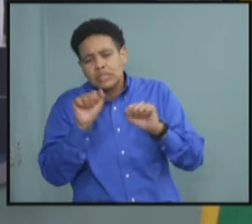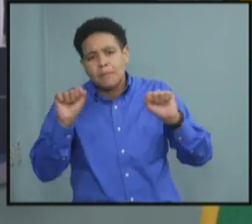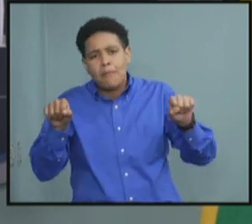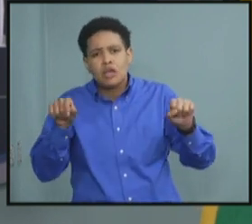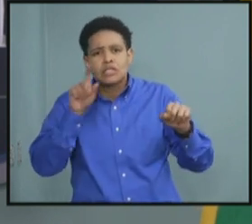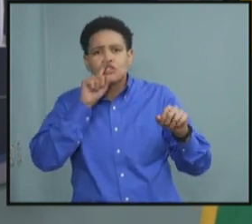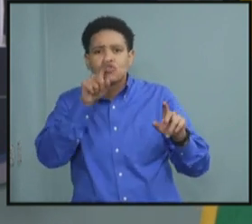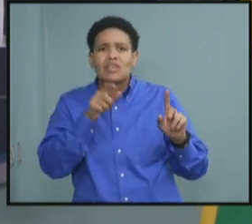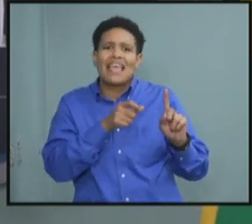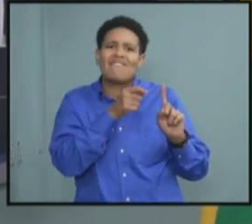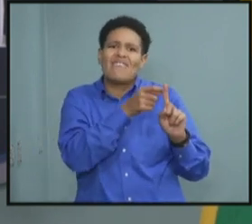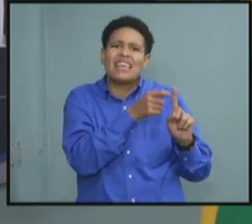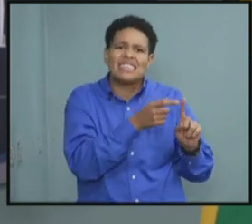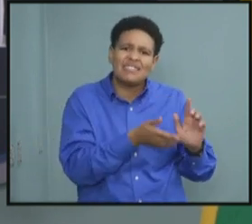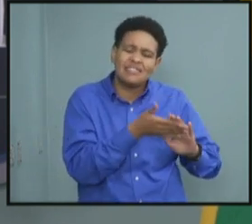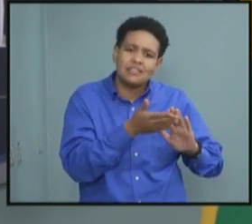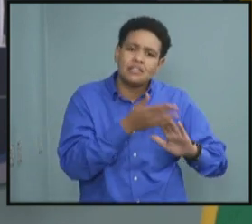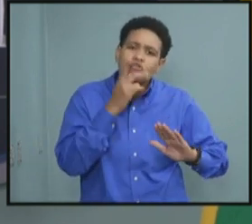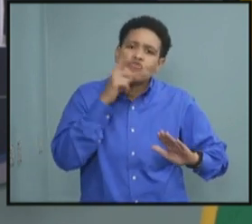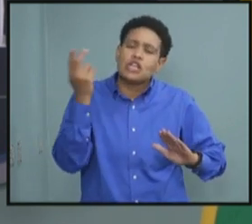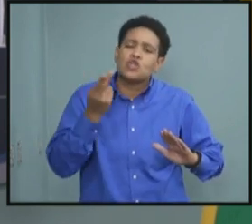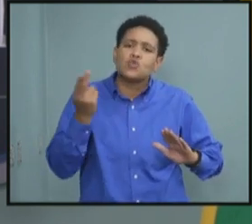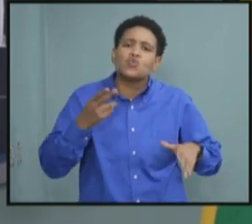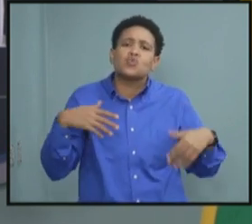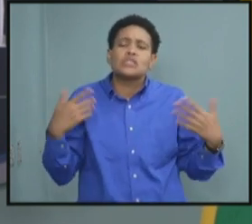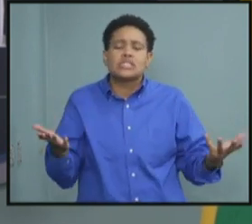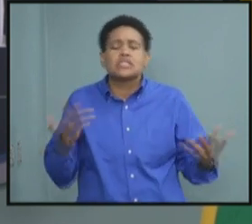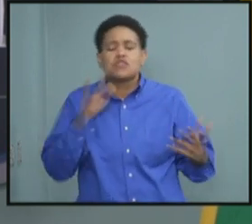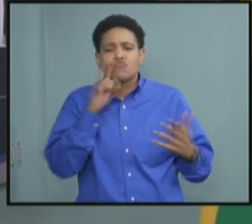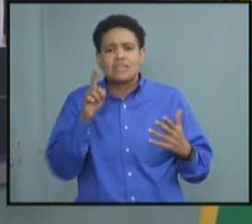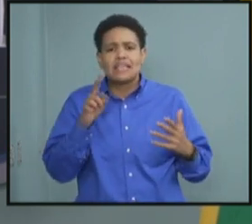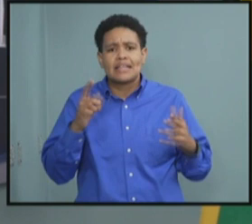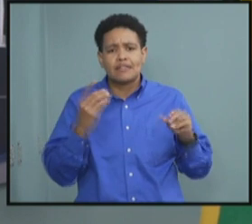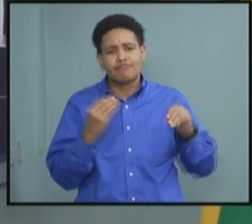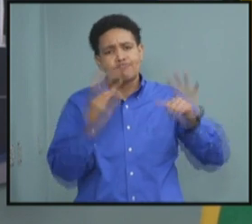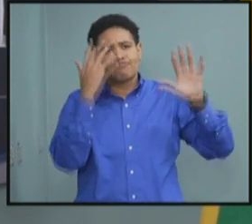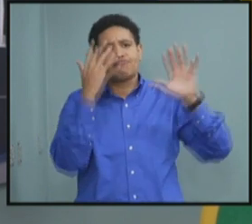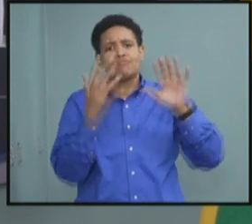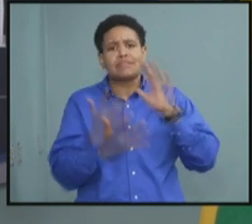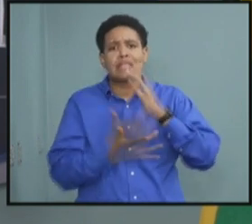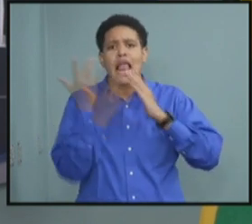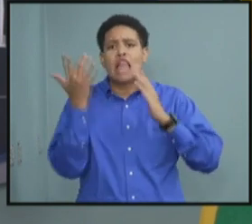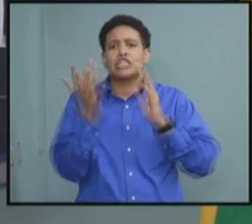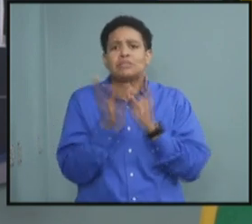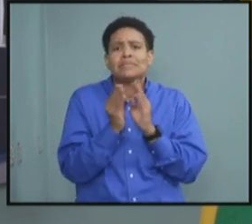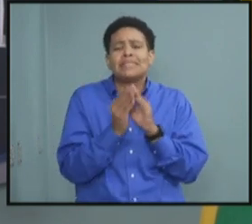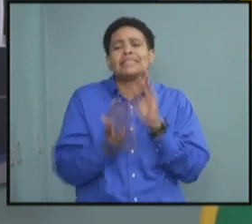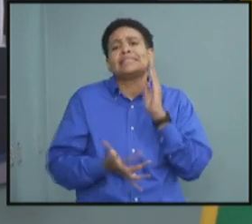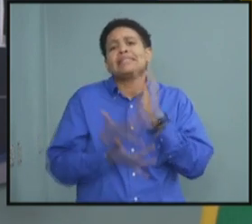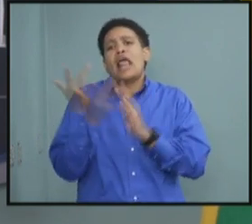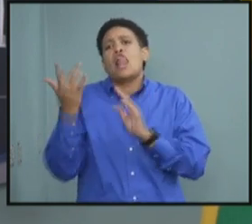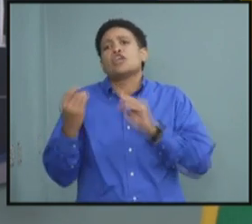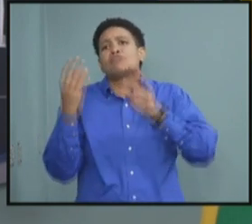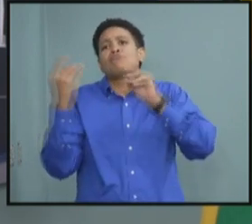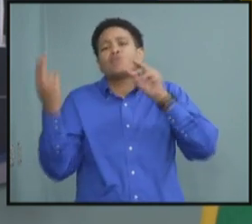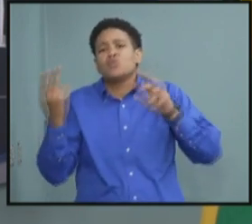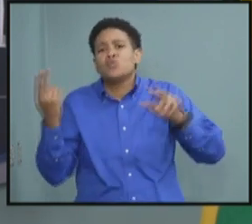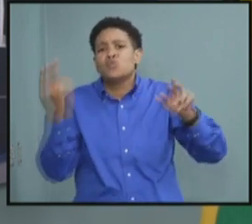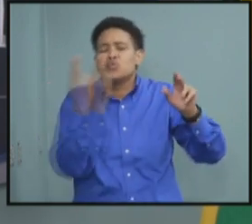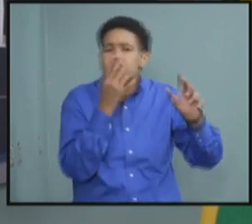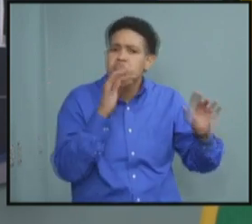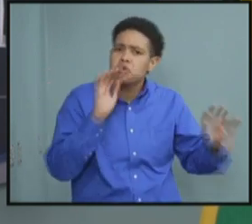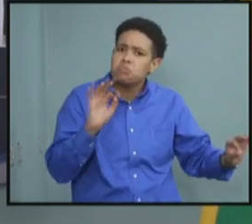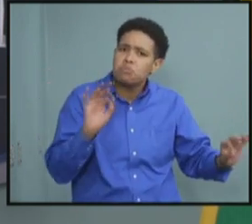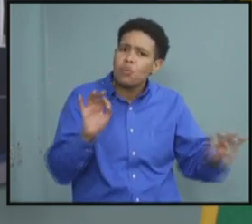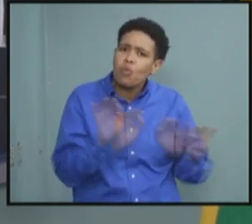be effective in utilizing virtual meetings and virtual spaces. So we have to incorporate all of